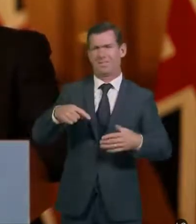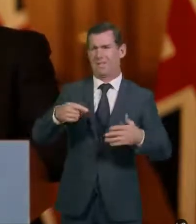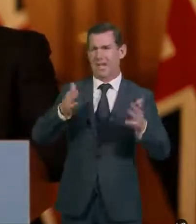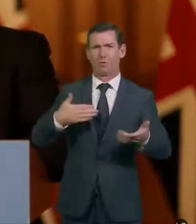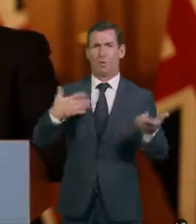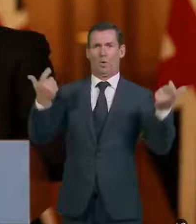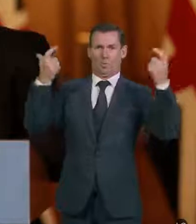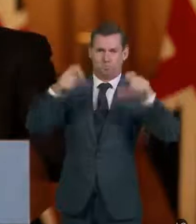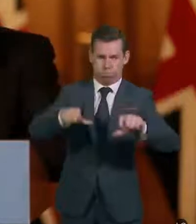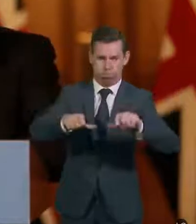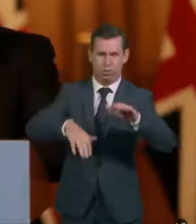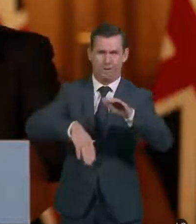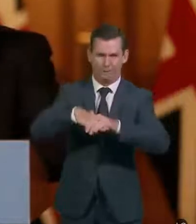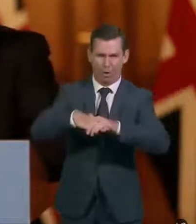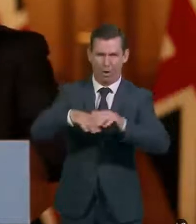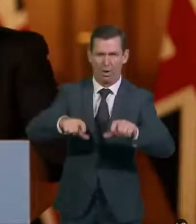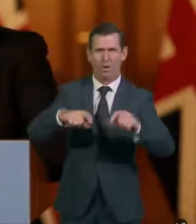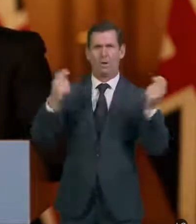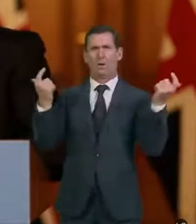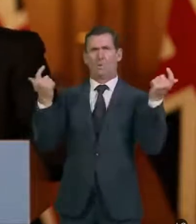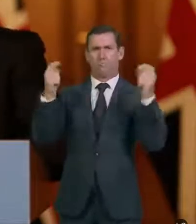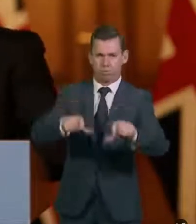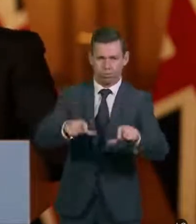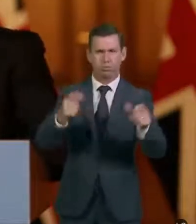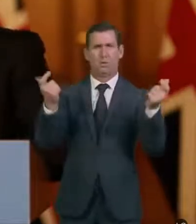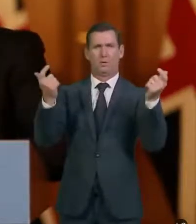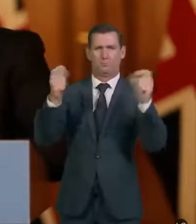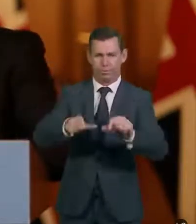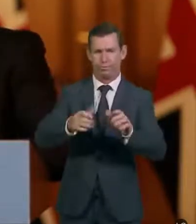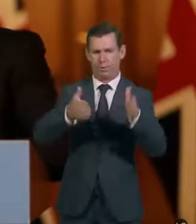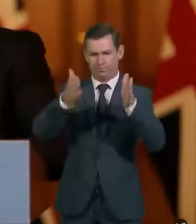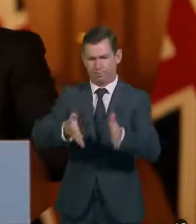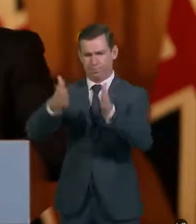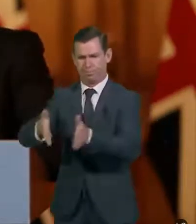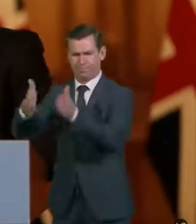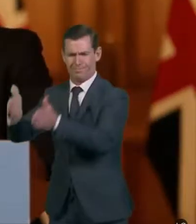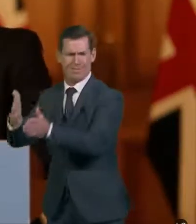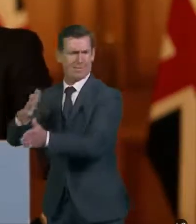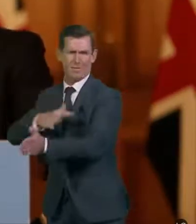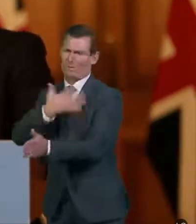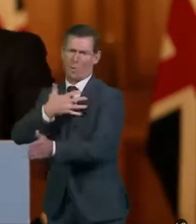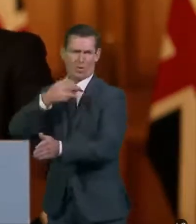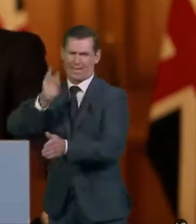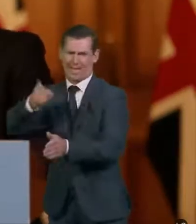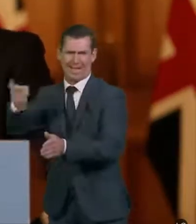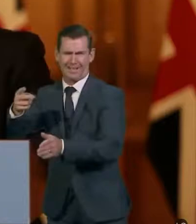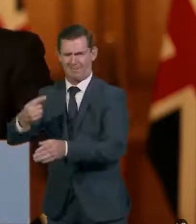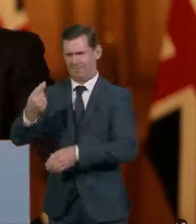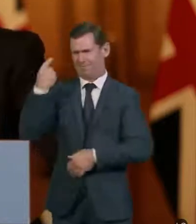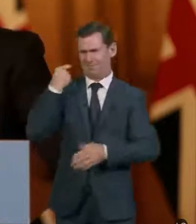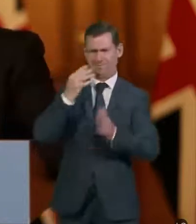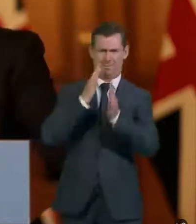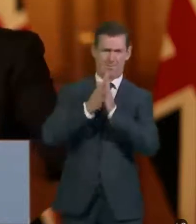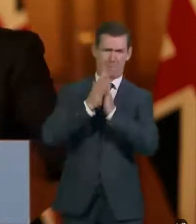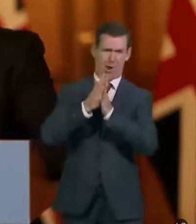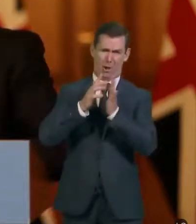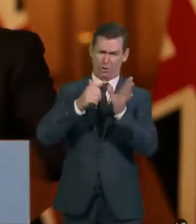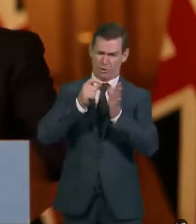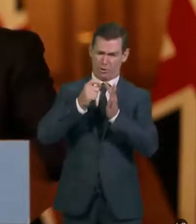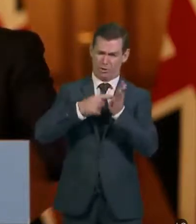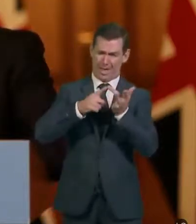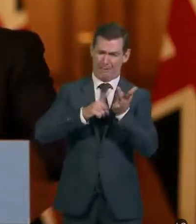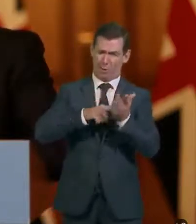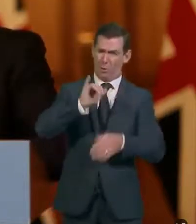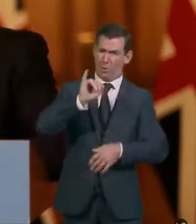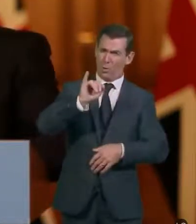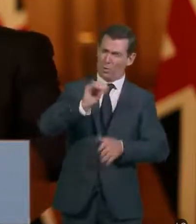that you describe. We did it in March and April. We did it for a long time. And I think that the